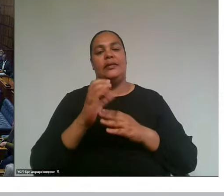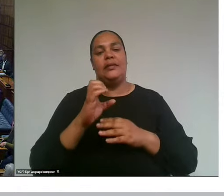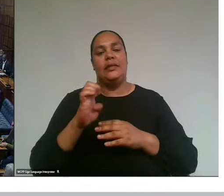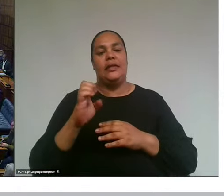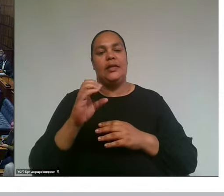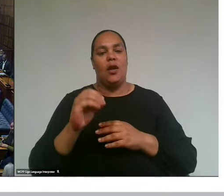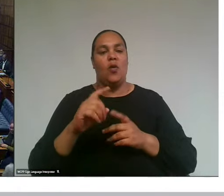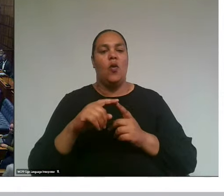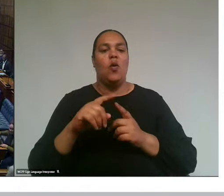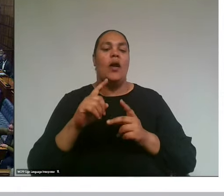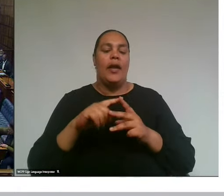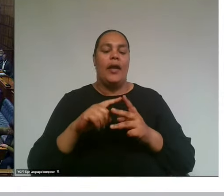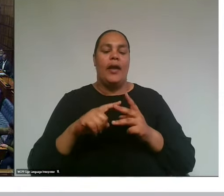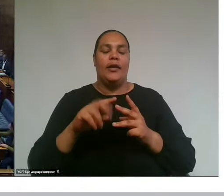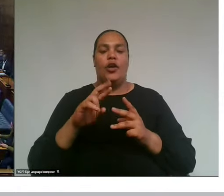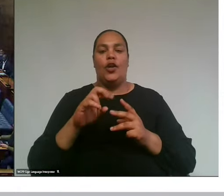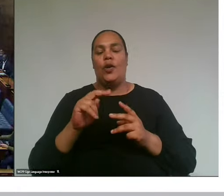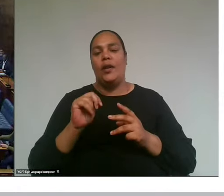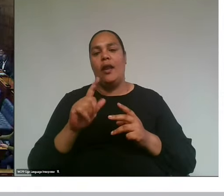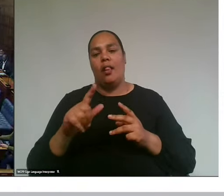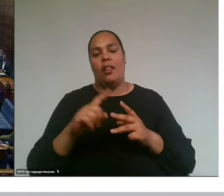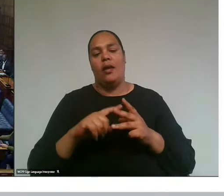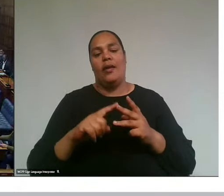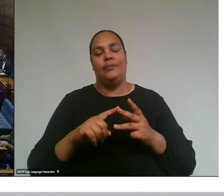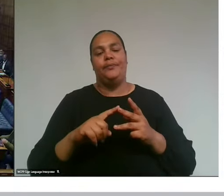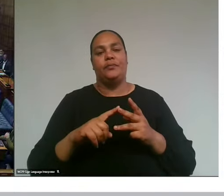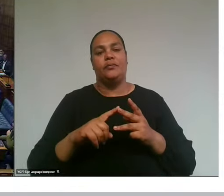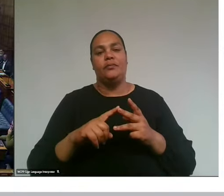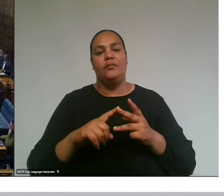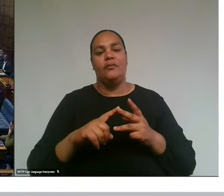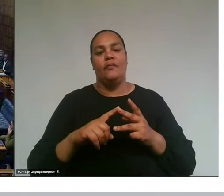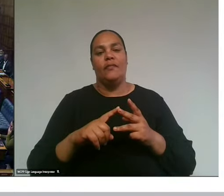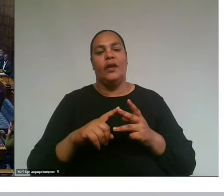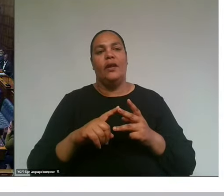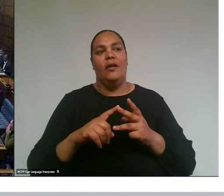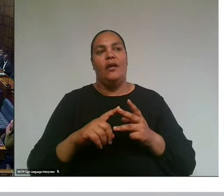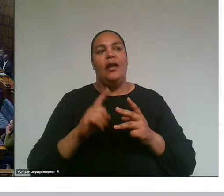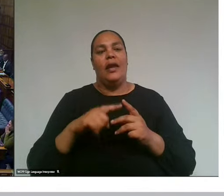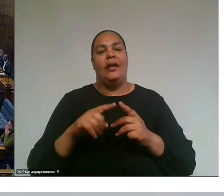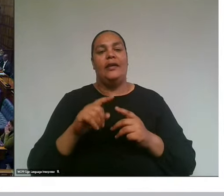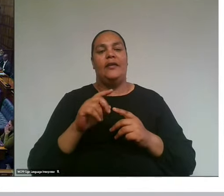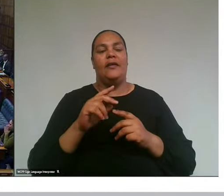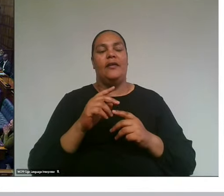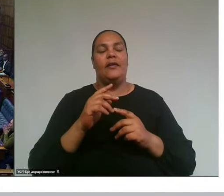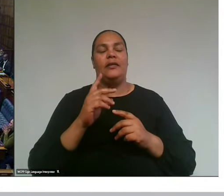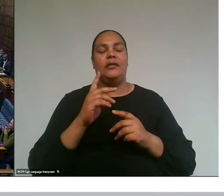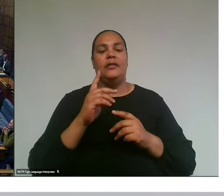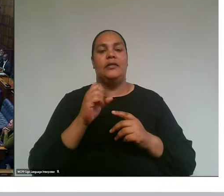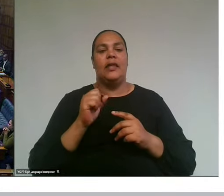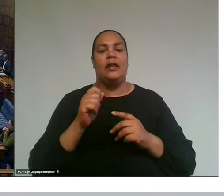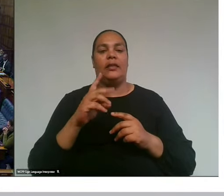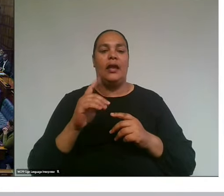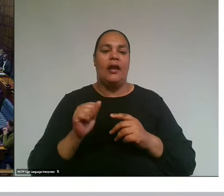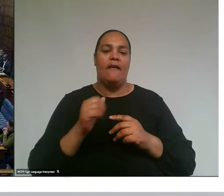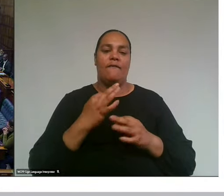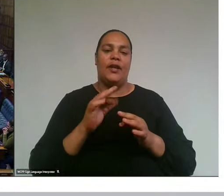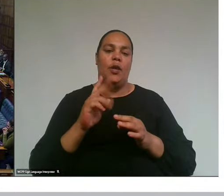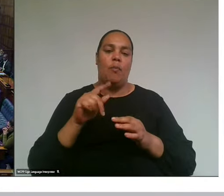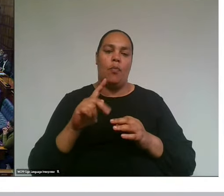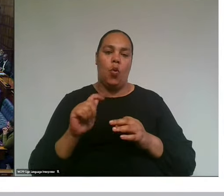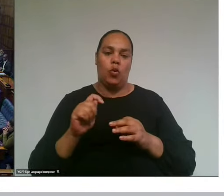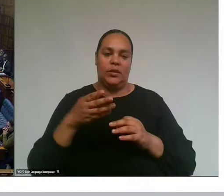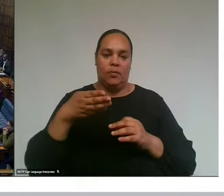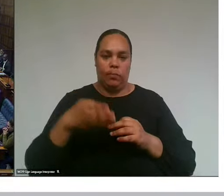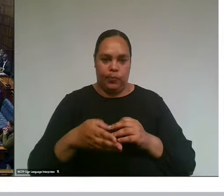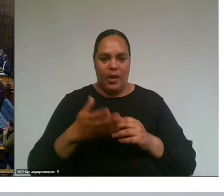Rell stunder uh the then we have uh the uh Freeport Sana and we have the CEO Miss Kus